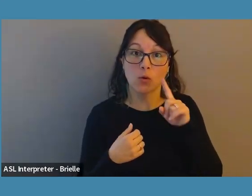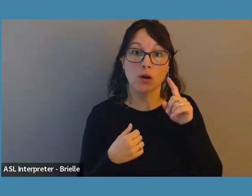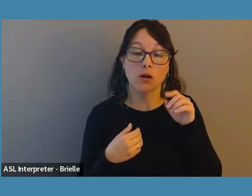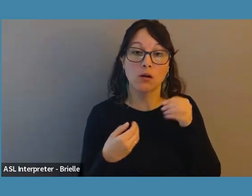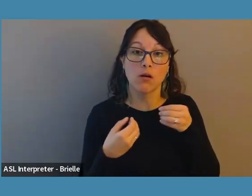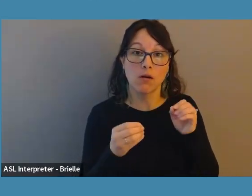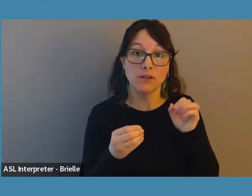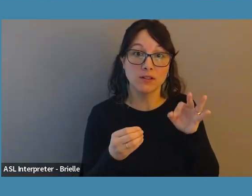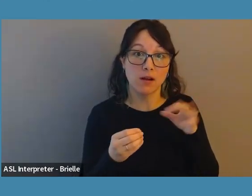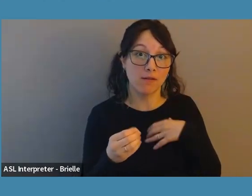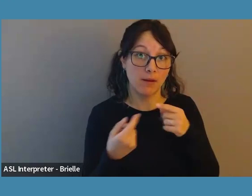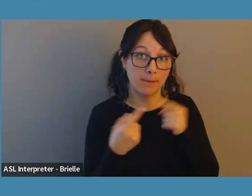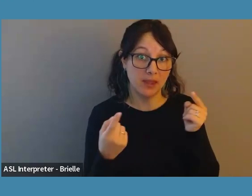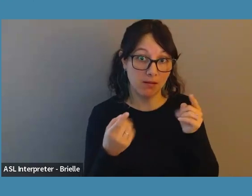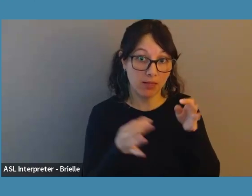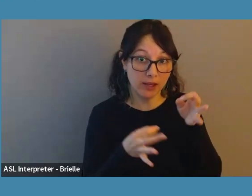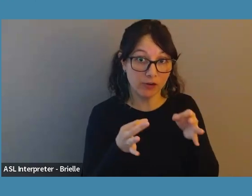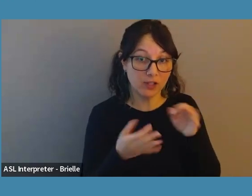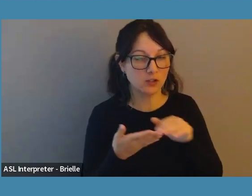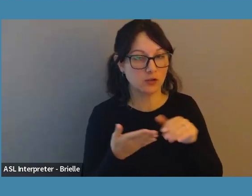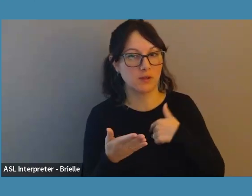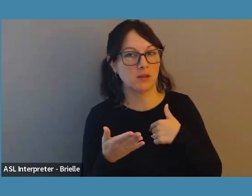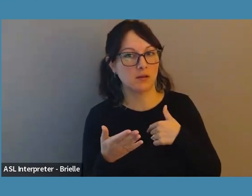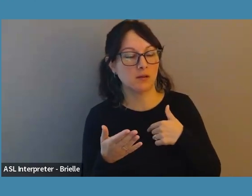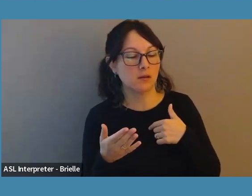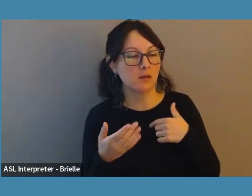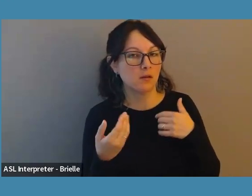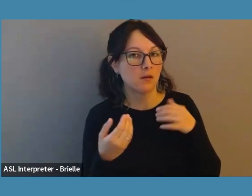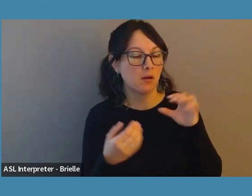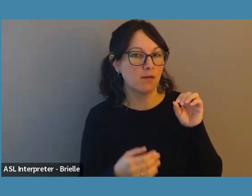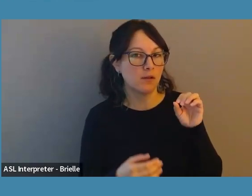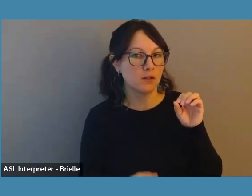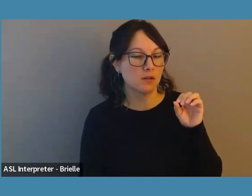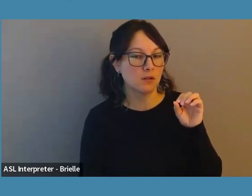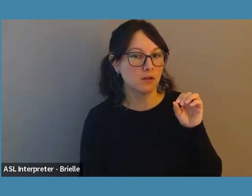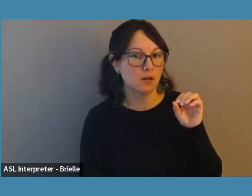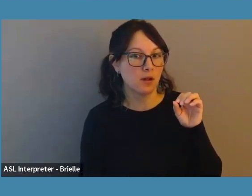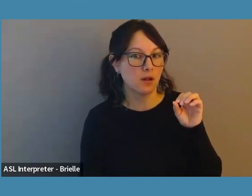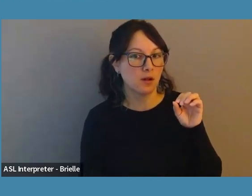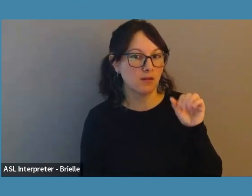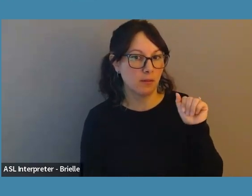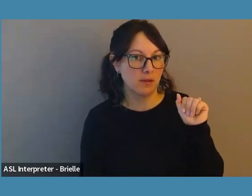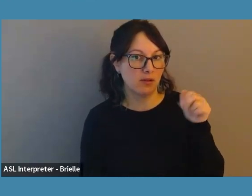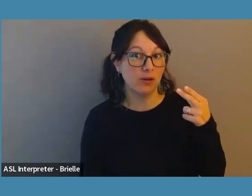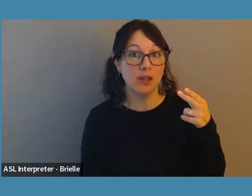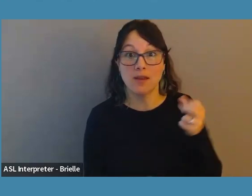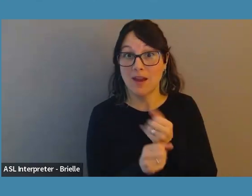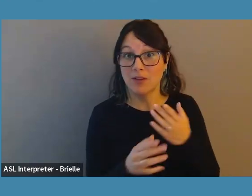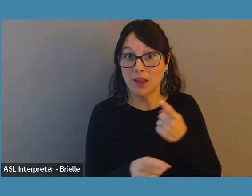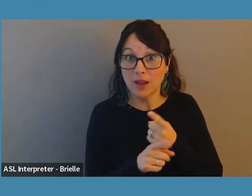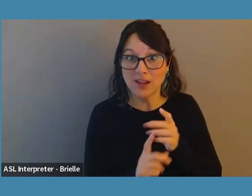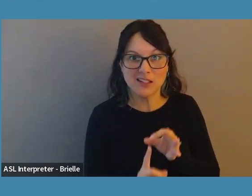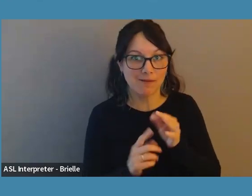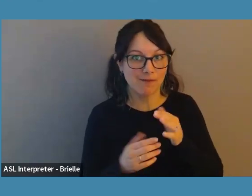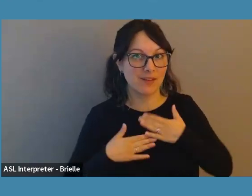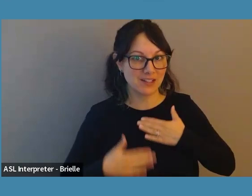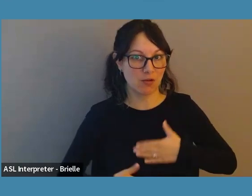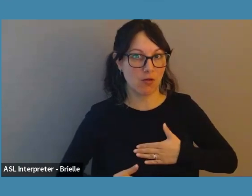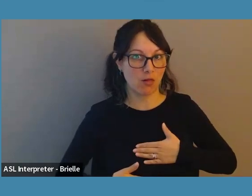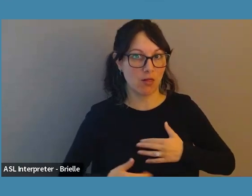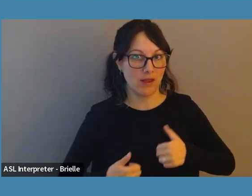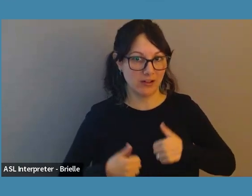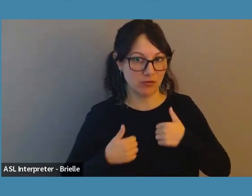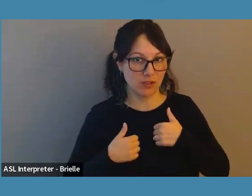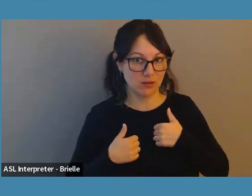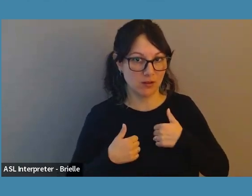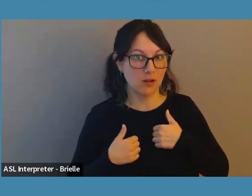of Appeal hearings, the Office of Appeal hearings, that everything was correct except the physical address. So the physical address,